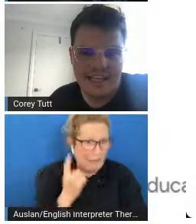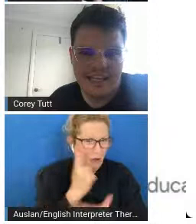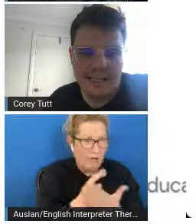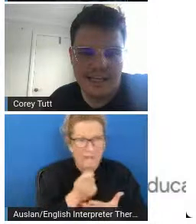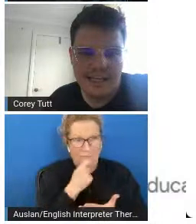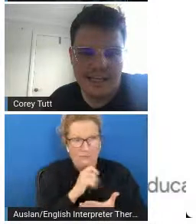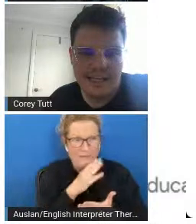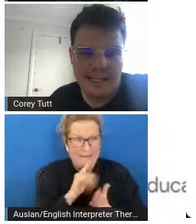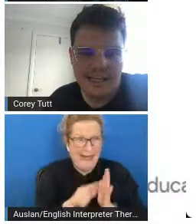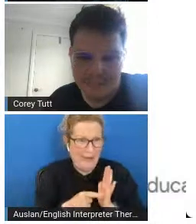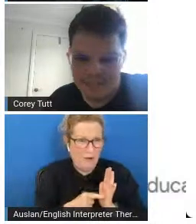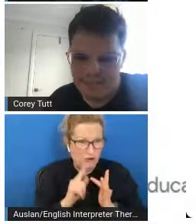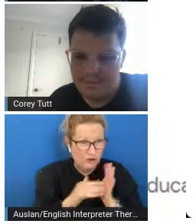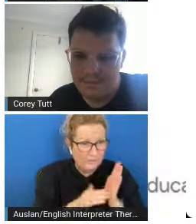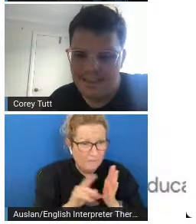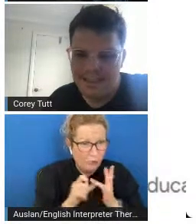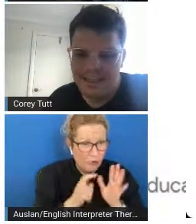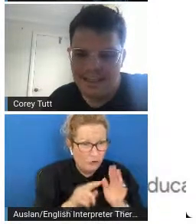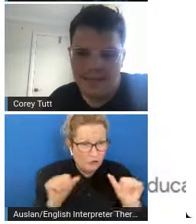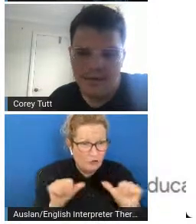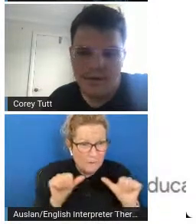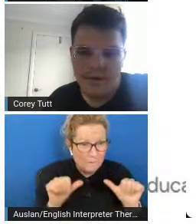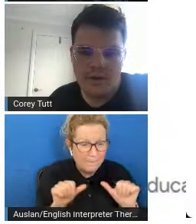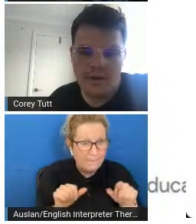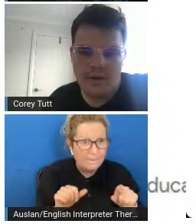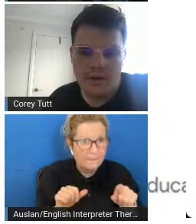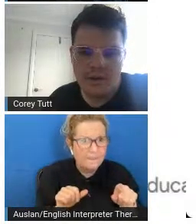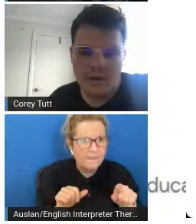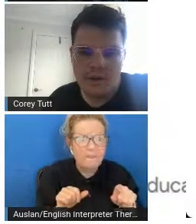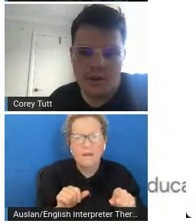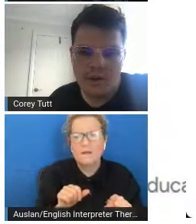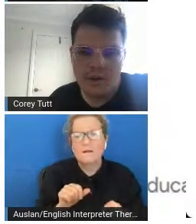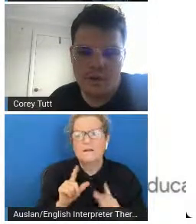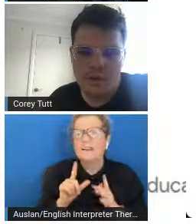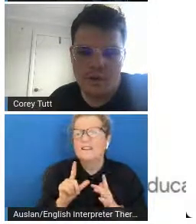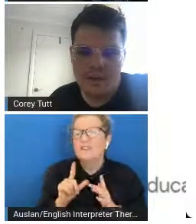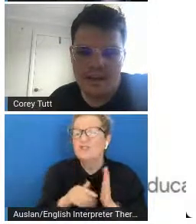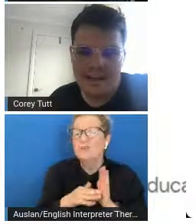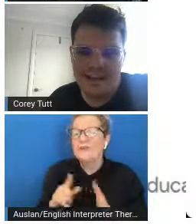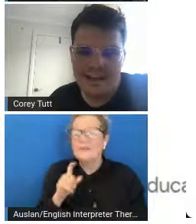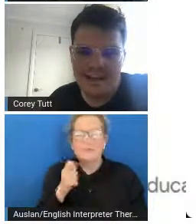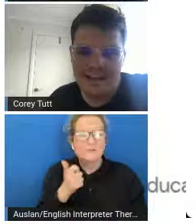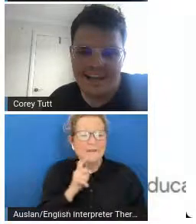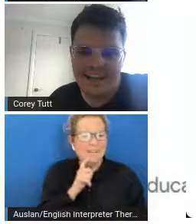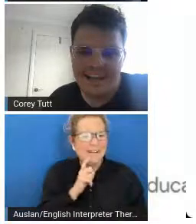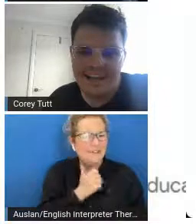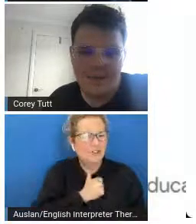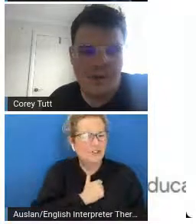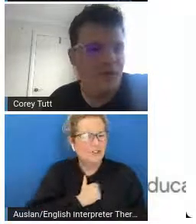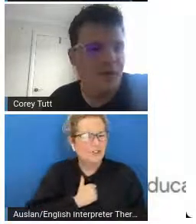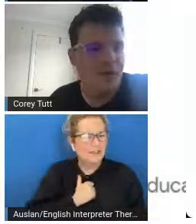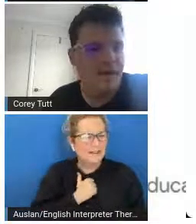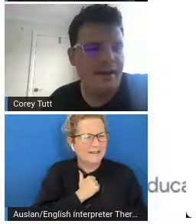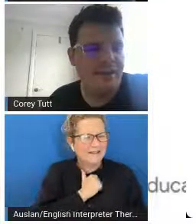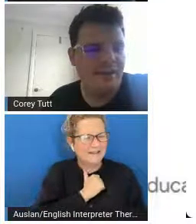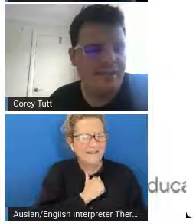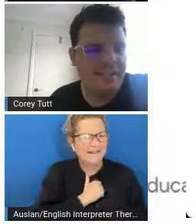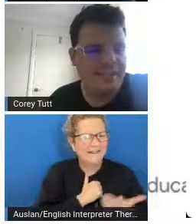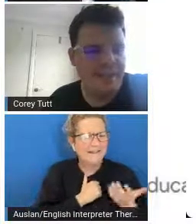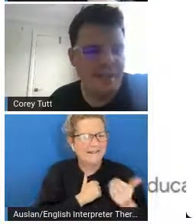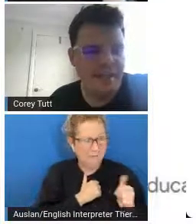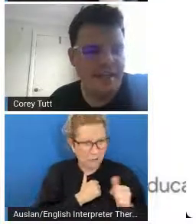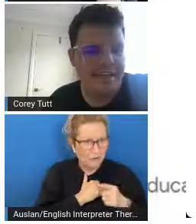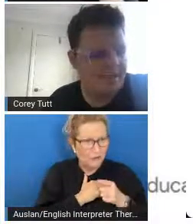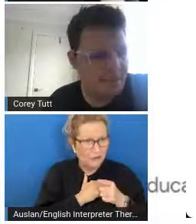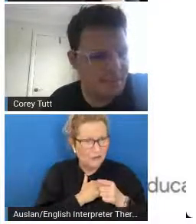Jim. Corey? Yeah. What about the fun of this? Well, we can still do it. Although I feel